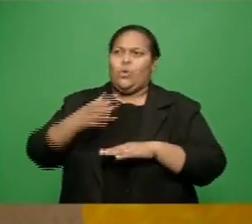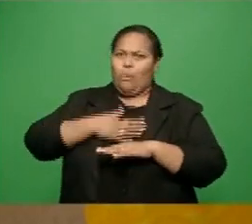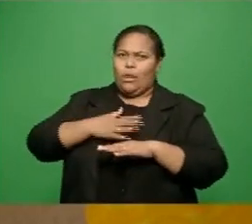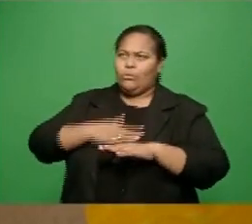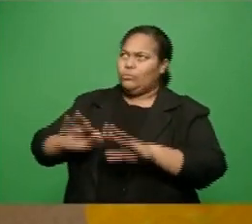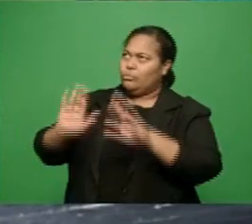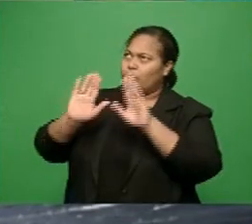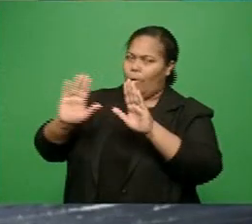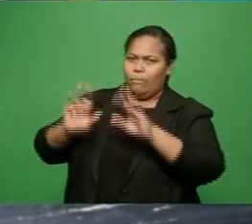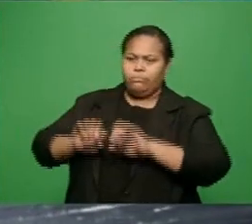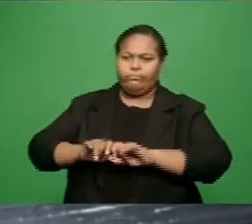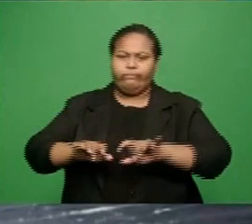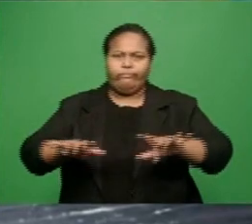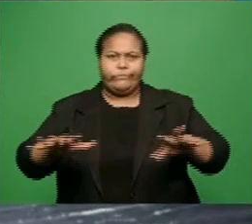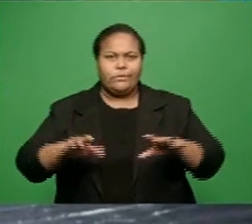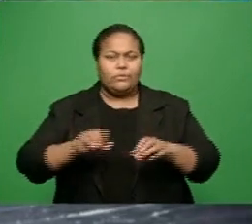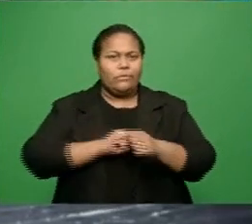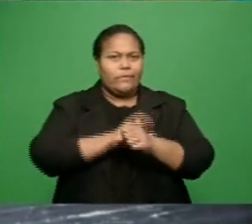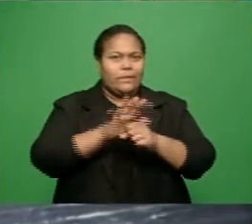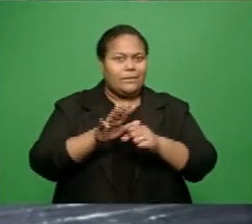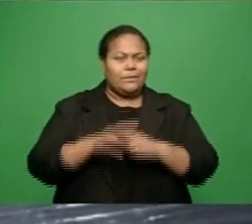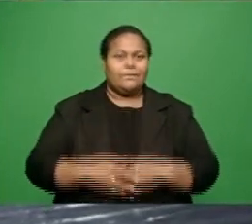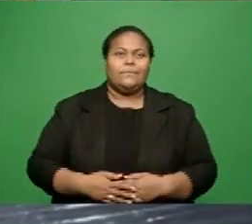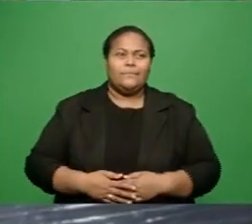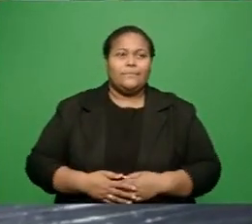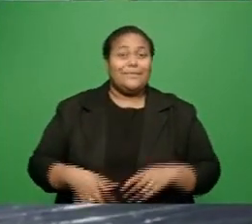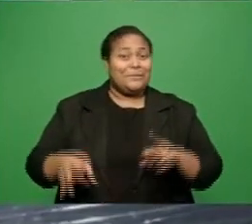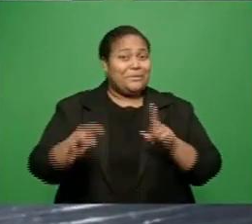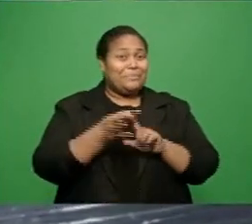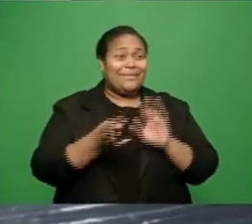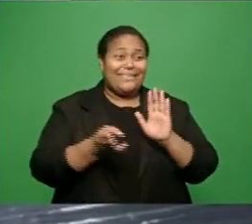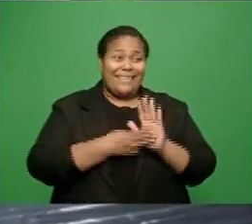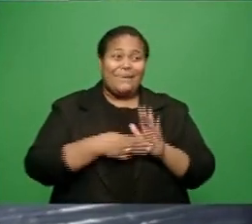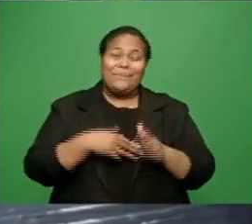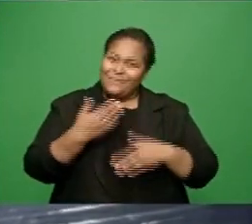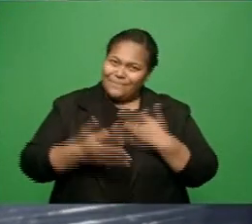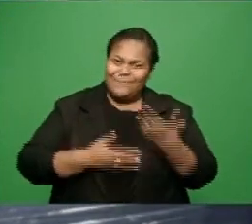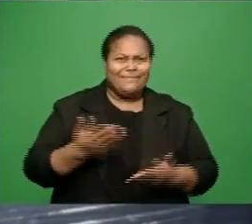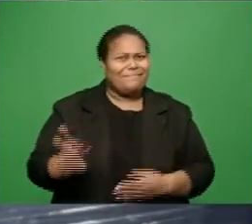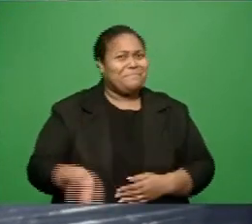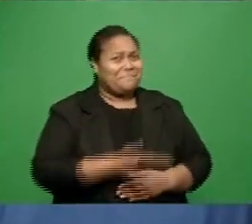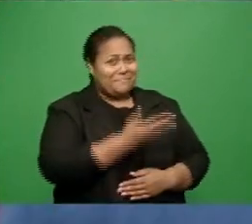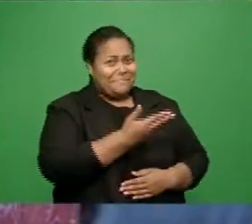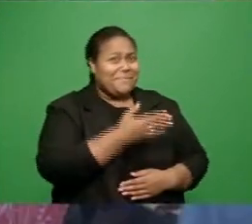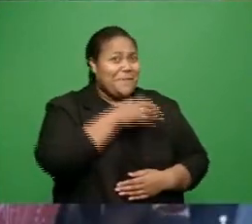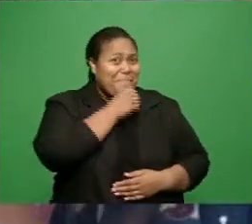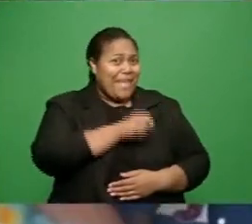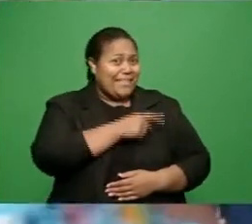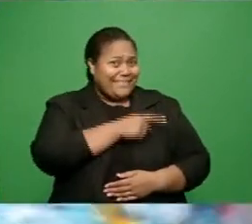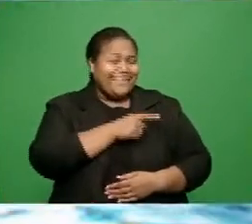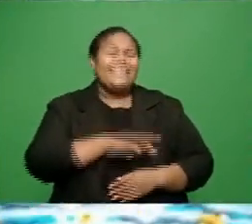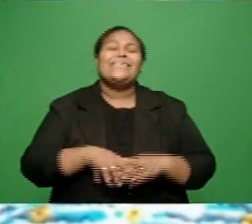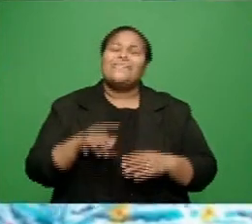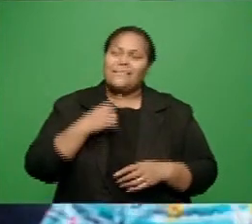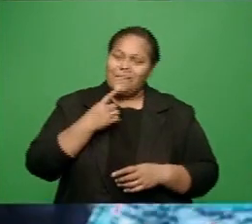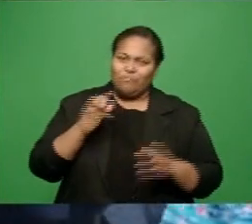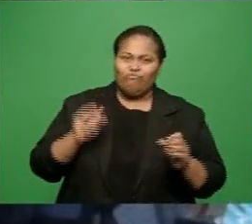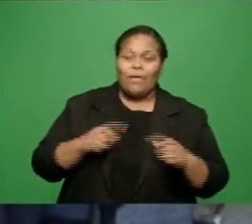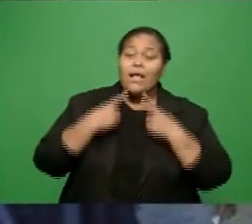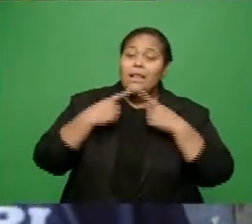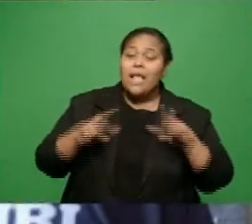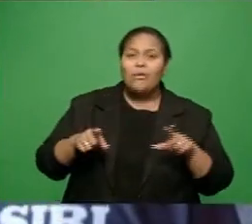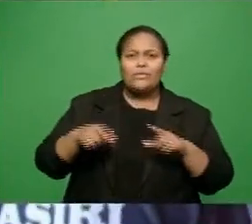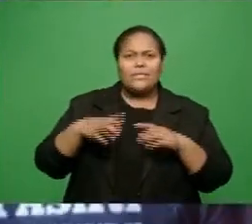of COVID-19. The PM says Natha's timing could have not been better as the government last month announced the boldest budget